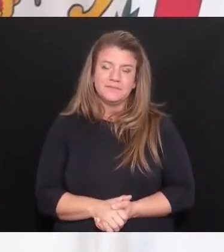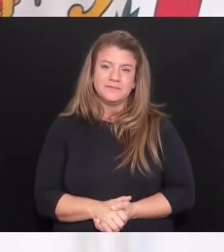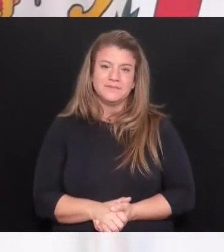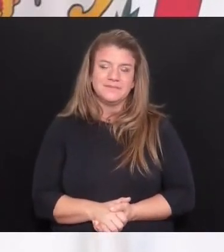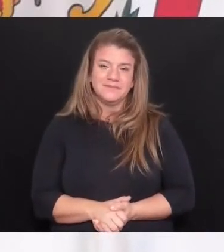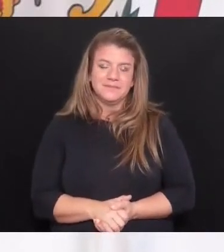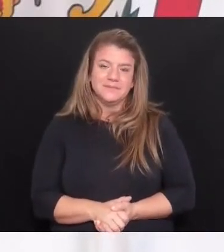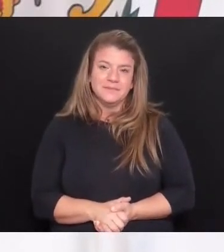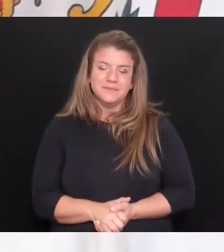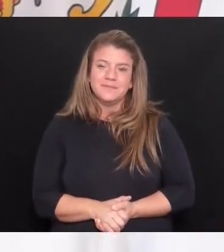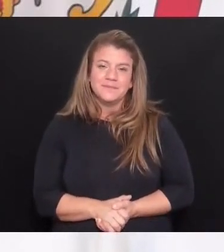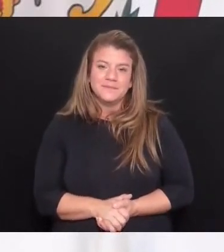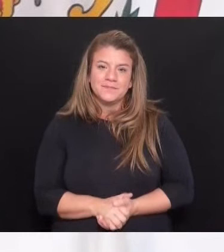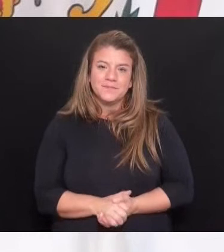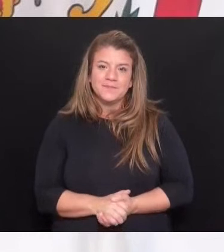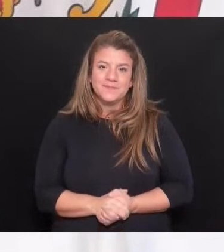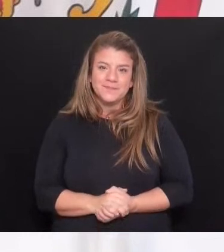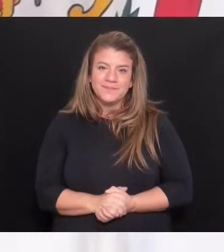boosters.